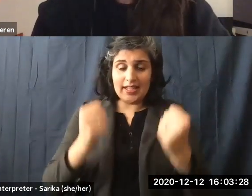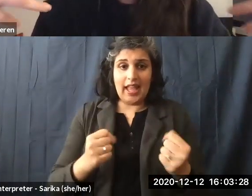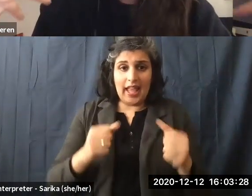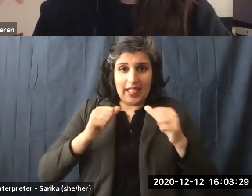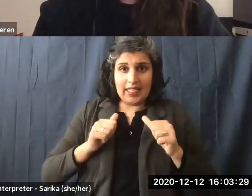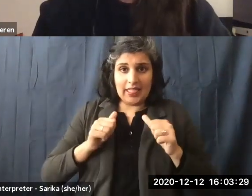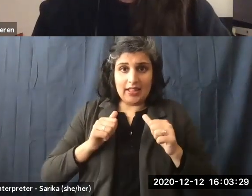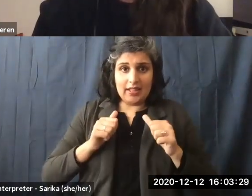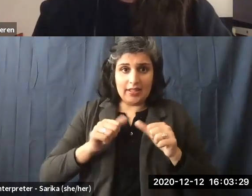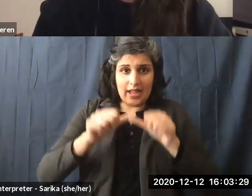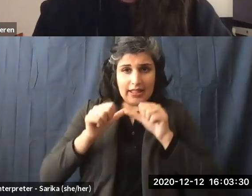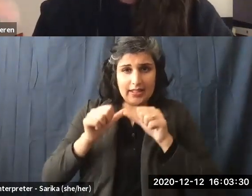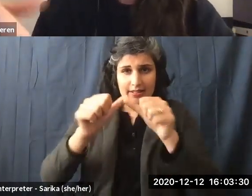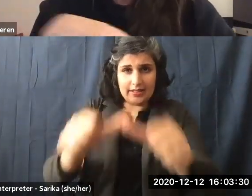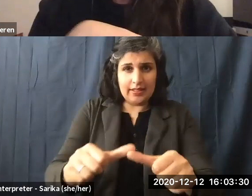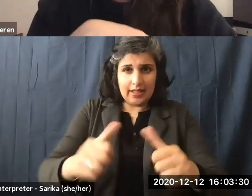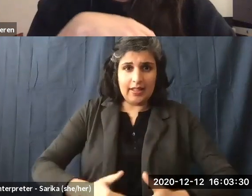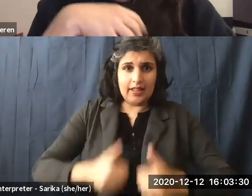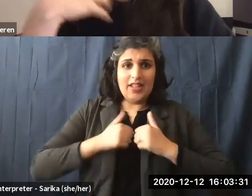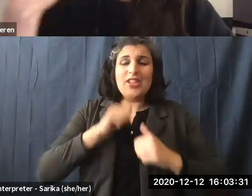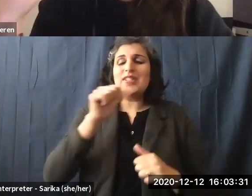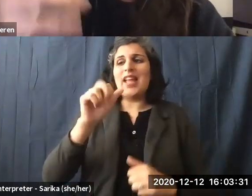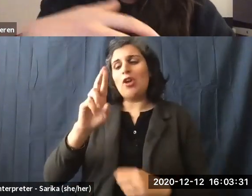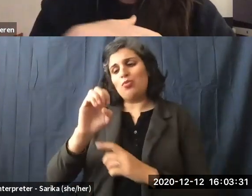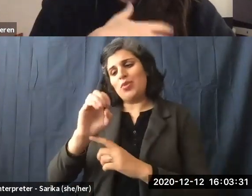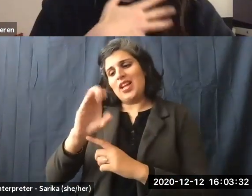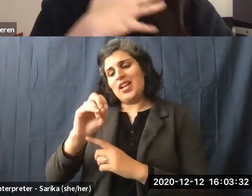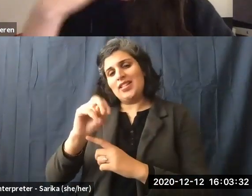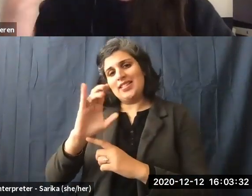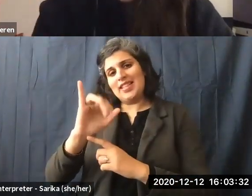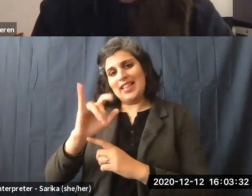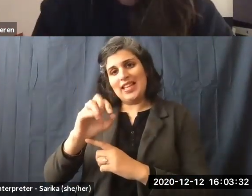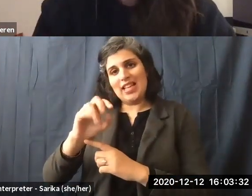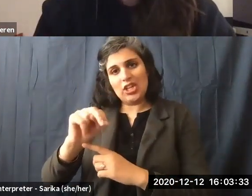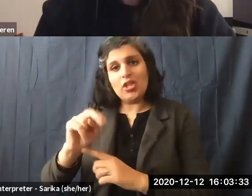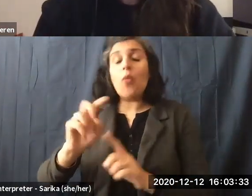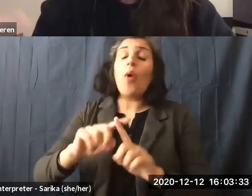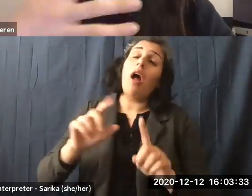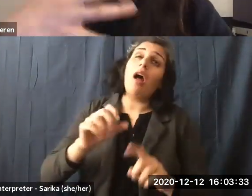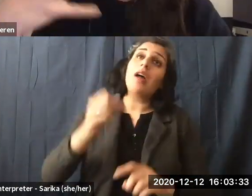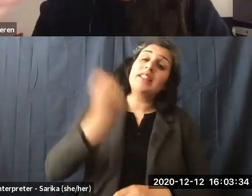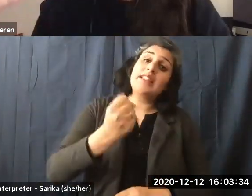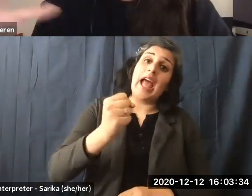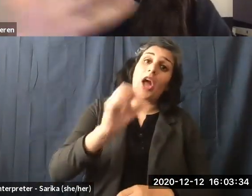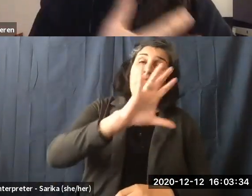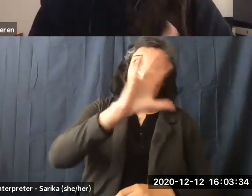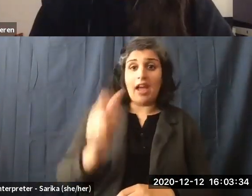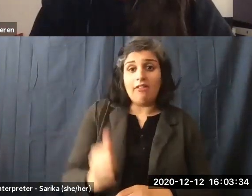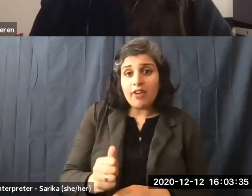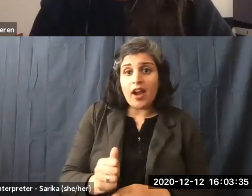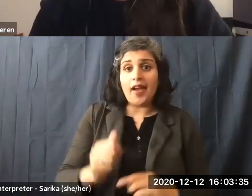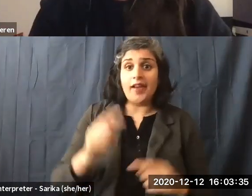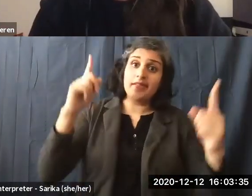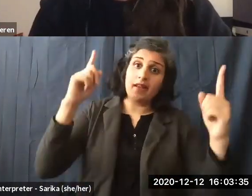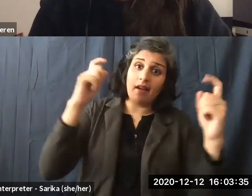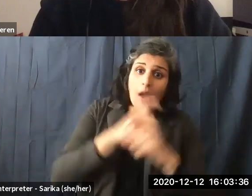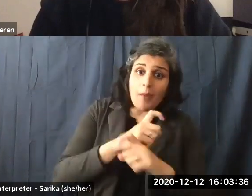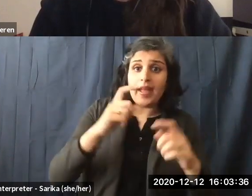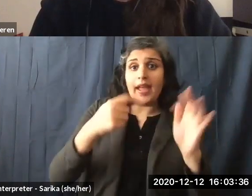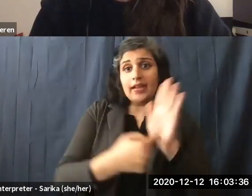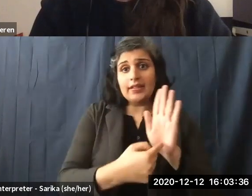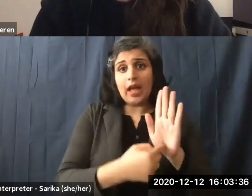think it's necessarily reconciliation. Of course, South Africa is like a very complicated example of, but also